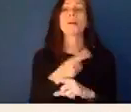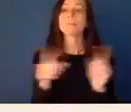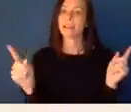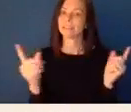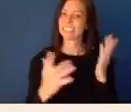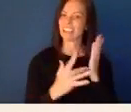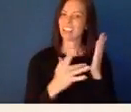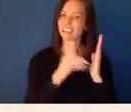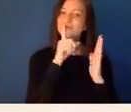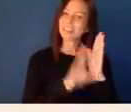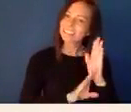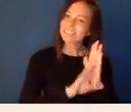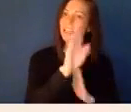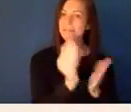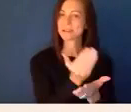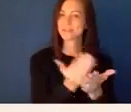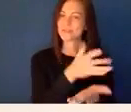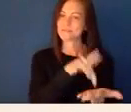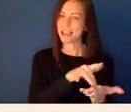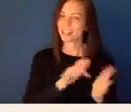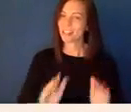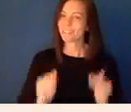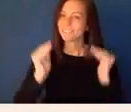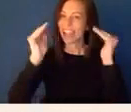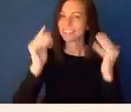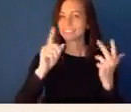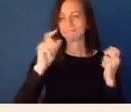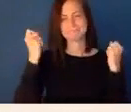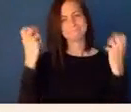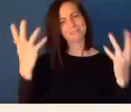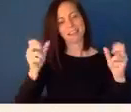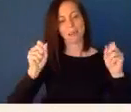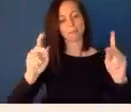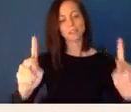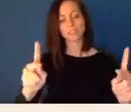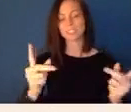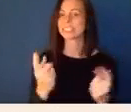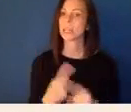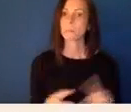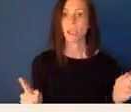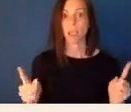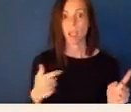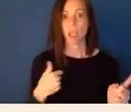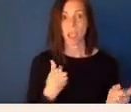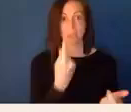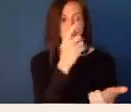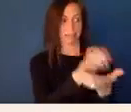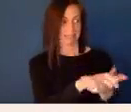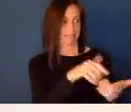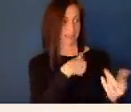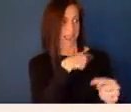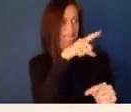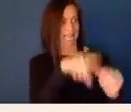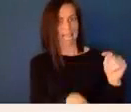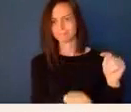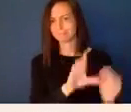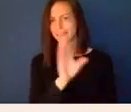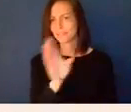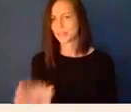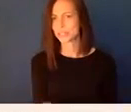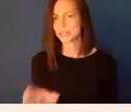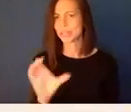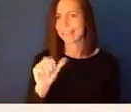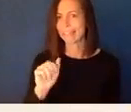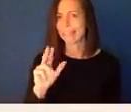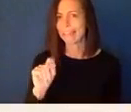on and new medical advances? There's so many opportunities out there, but I don't believe in the words I can't. I never use the words can't, because there's always a